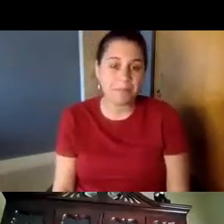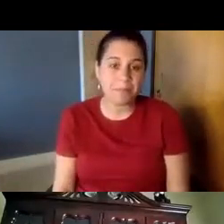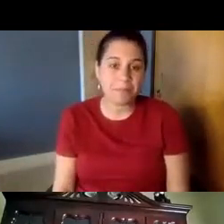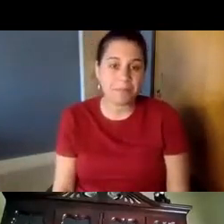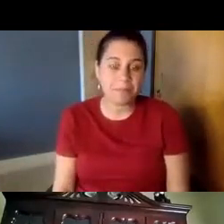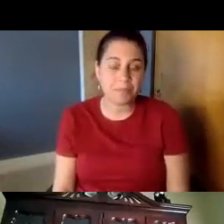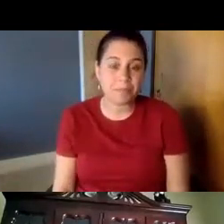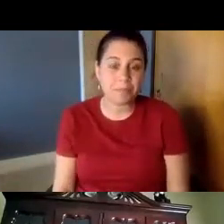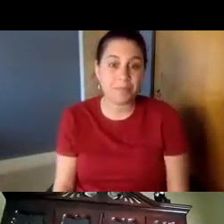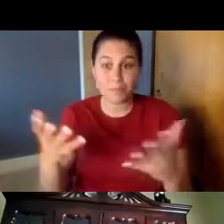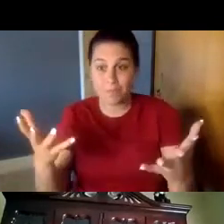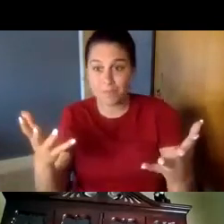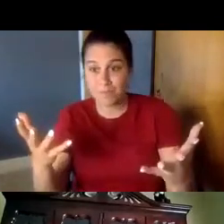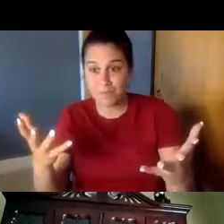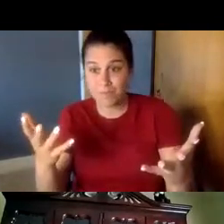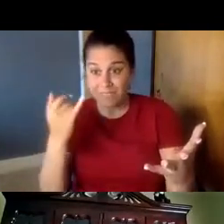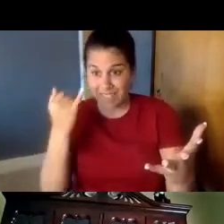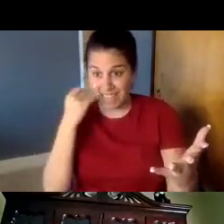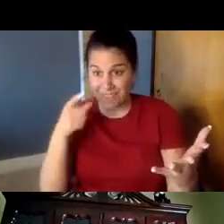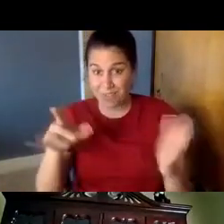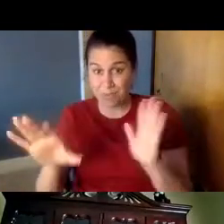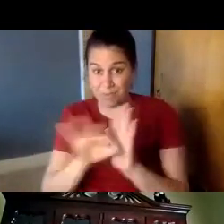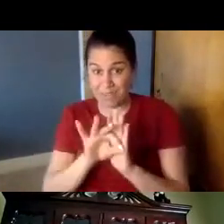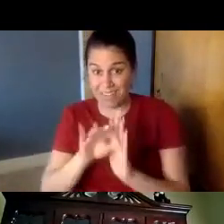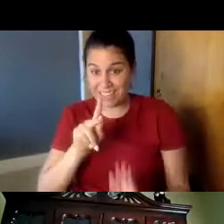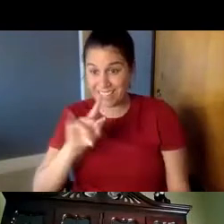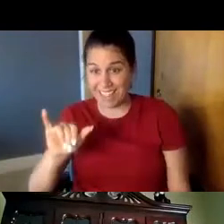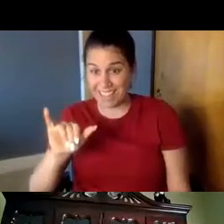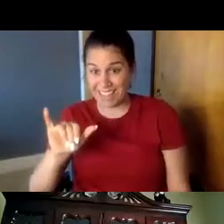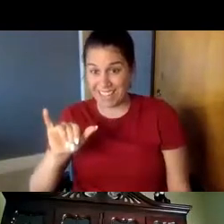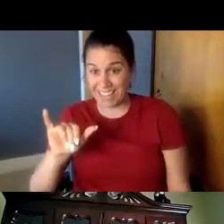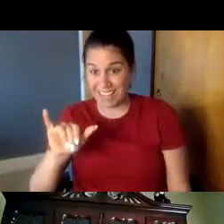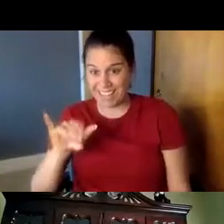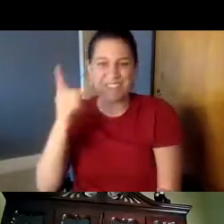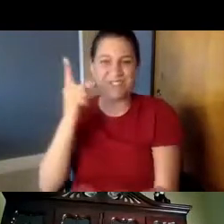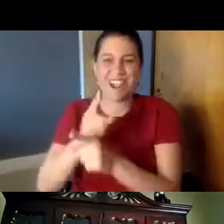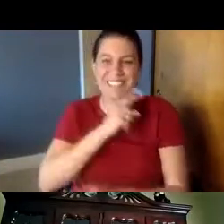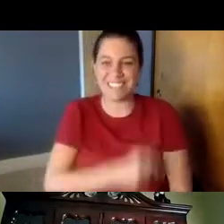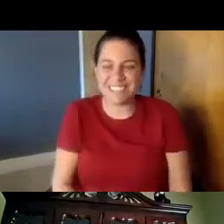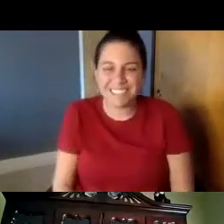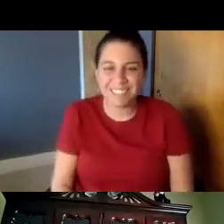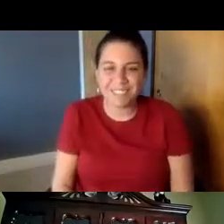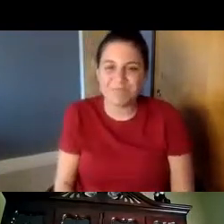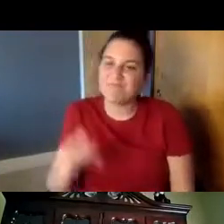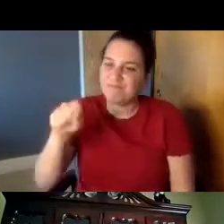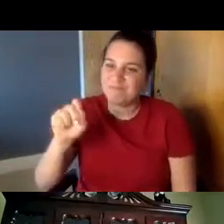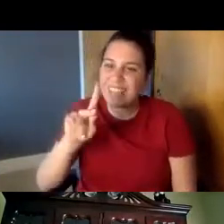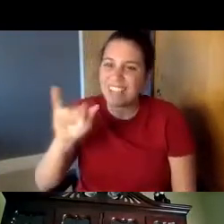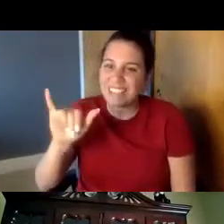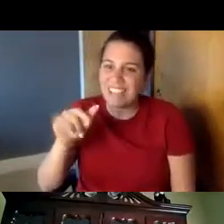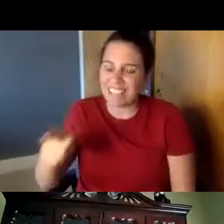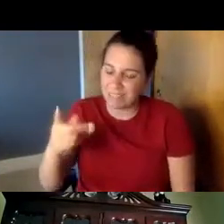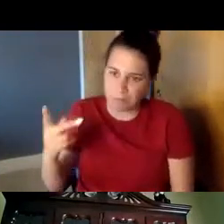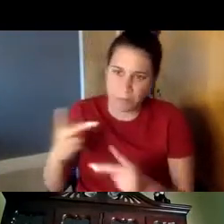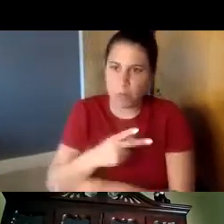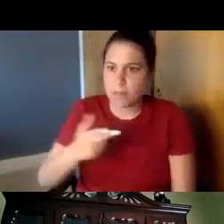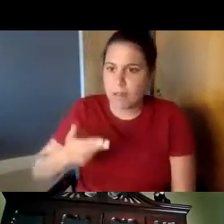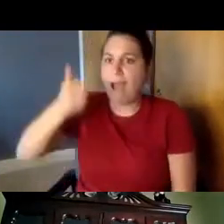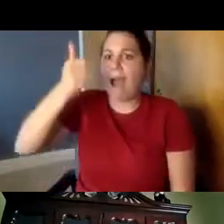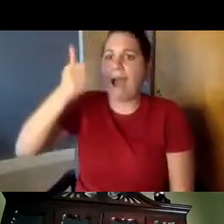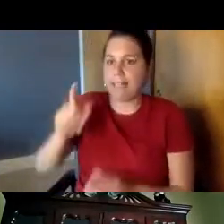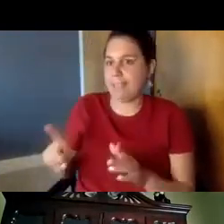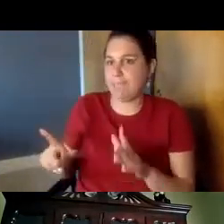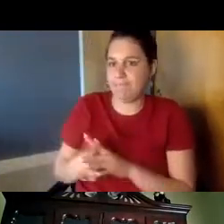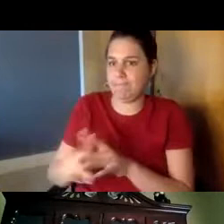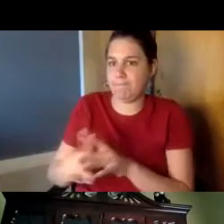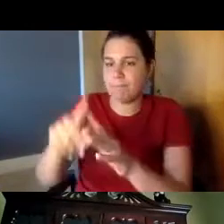So if anybody picked Kentucky as the state that has the highest burden of cancer, you are correct. Kentucky does have the highest incidence rate of